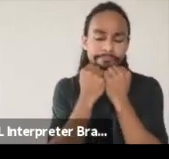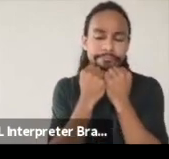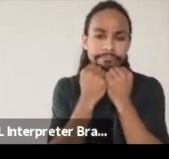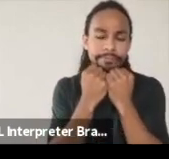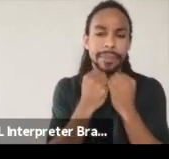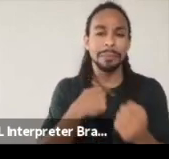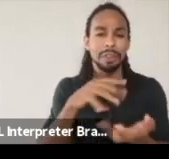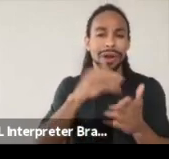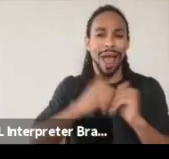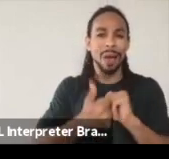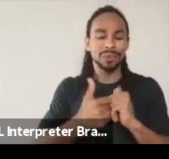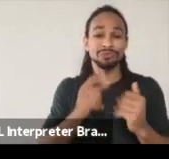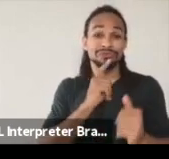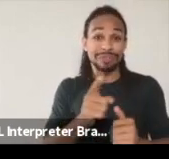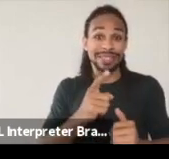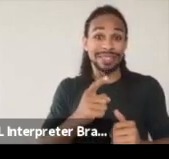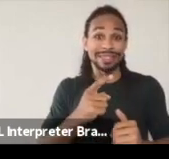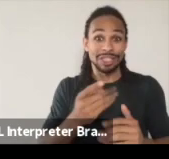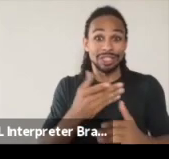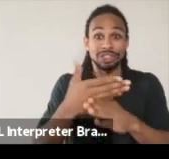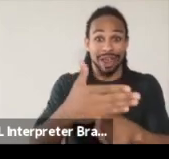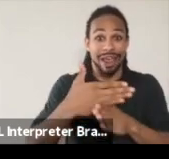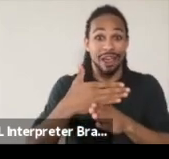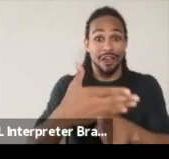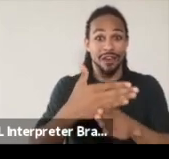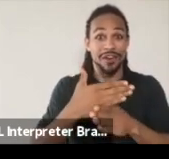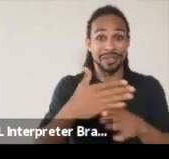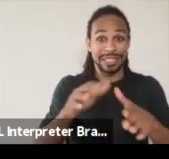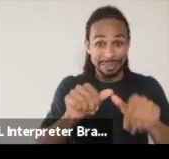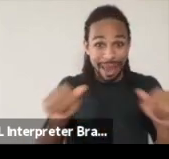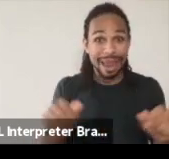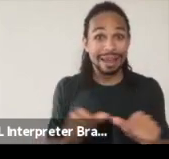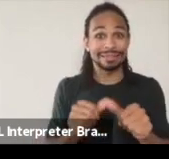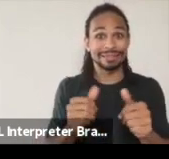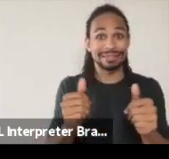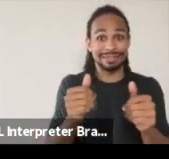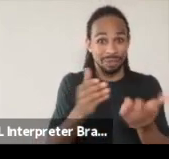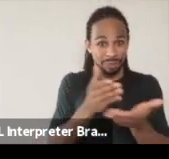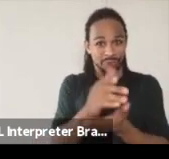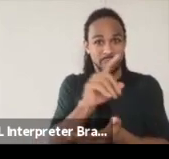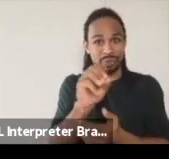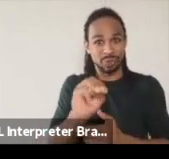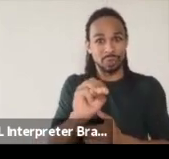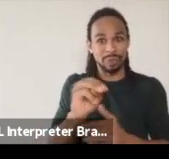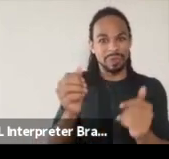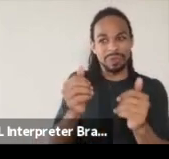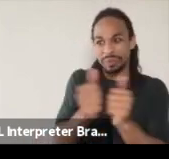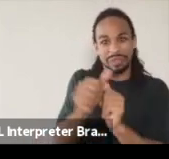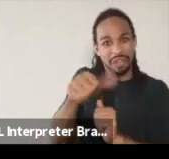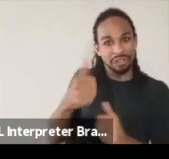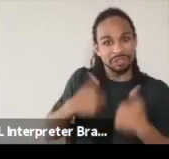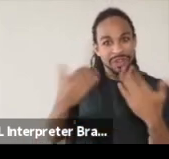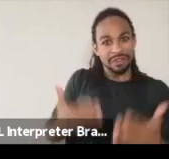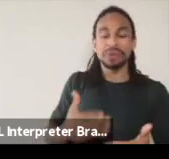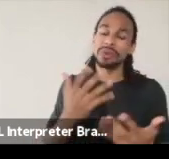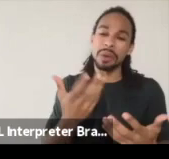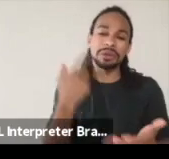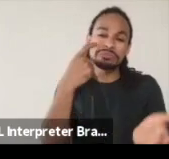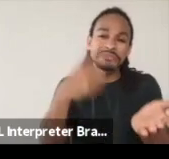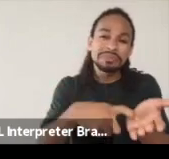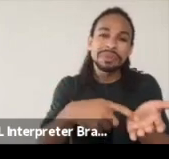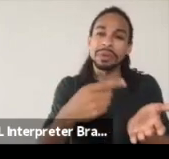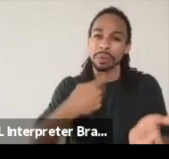Zoom with other survivors. And I just really want to thank you and to know that we are bearing witness to you, albeit in this